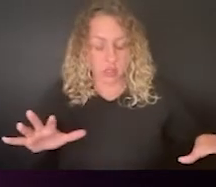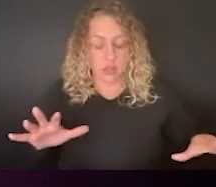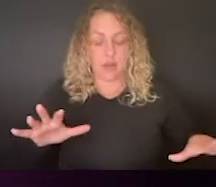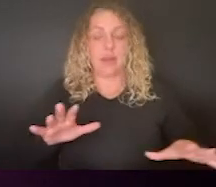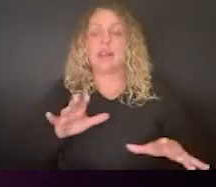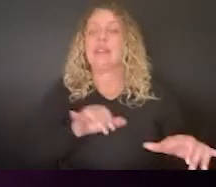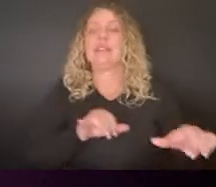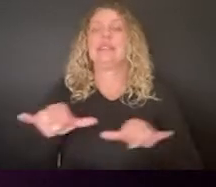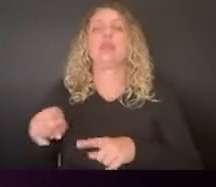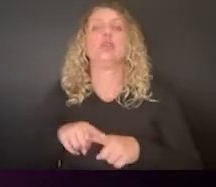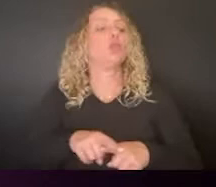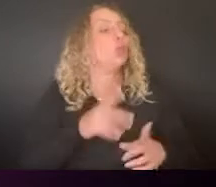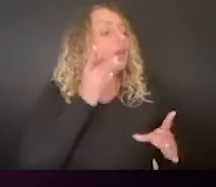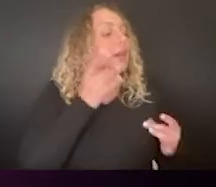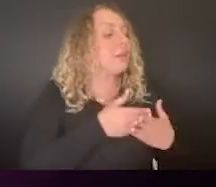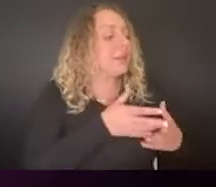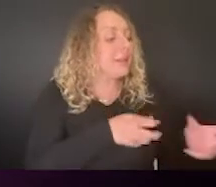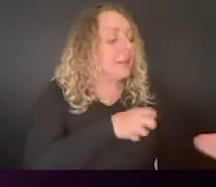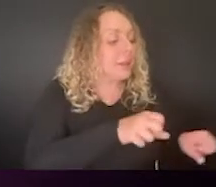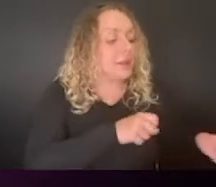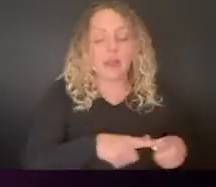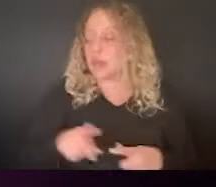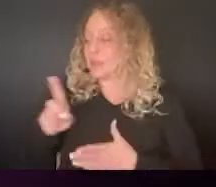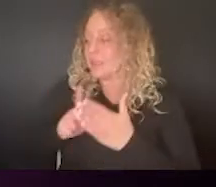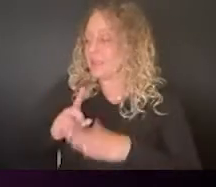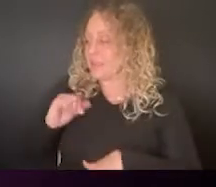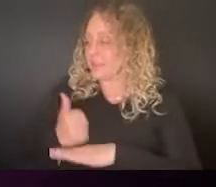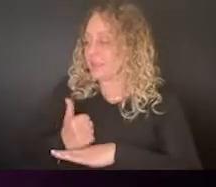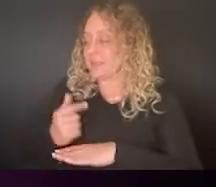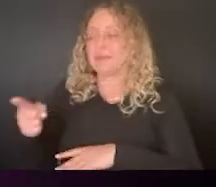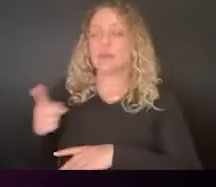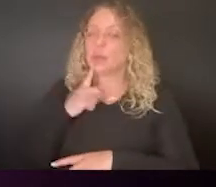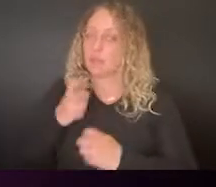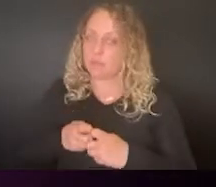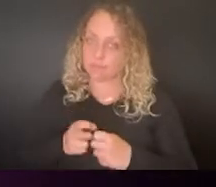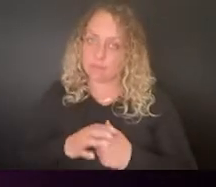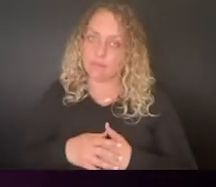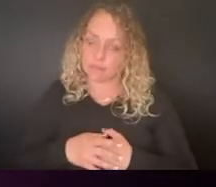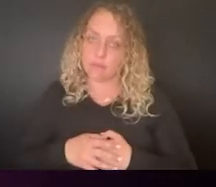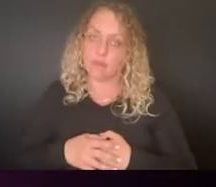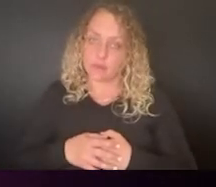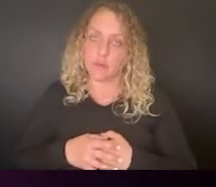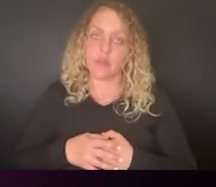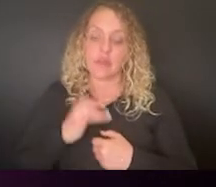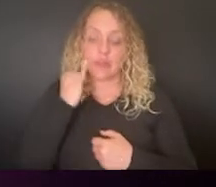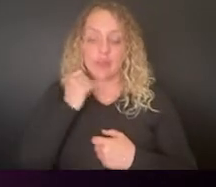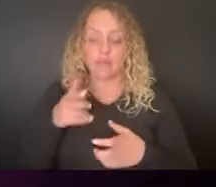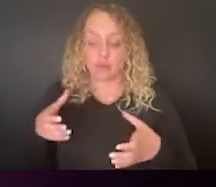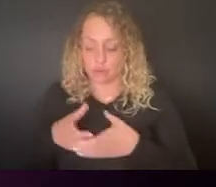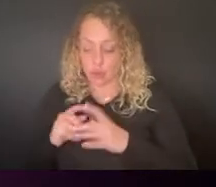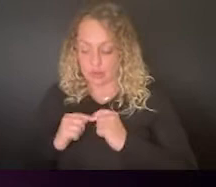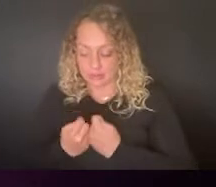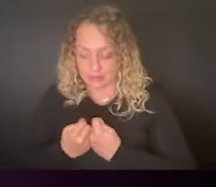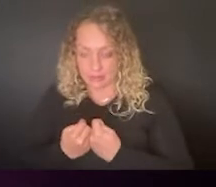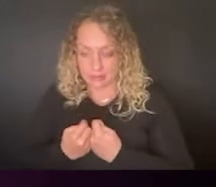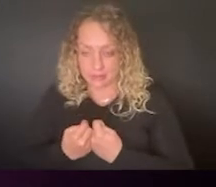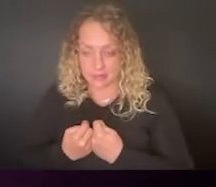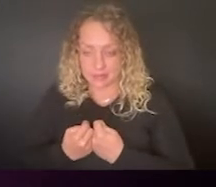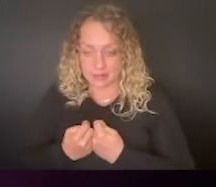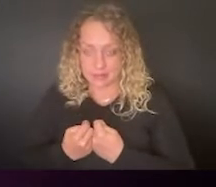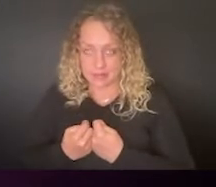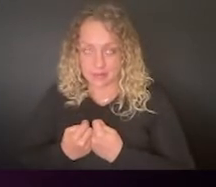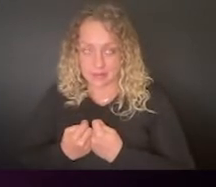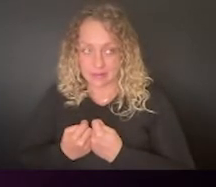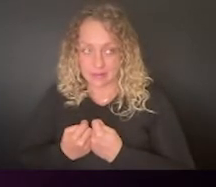kittens, always fun, yet a lot of moving parts. But similar to herding kittens, maturing a great